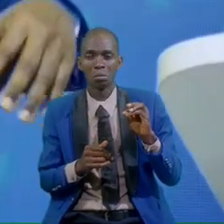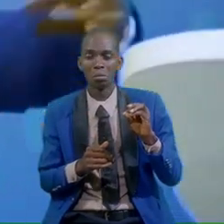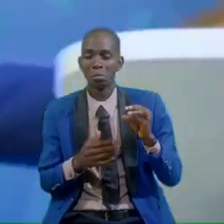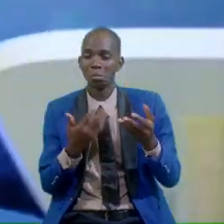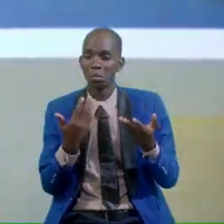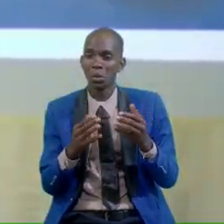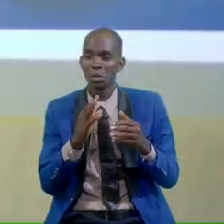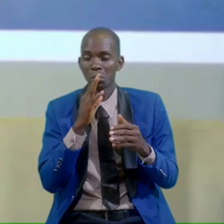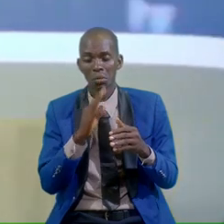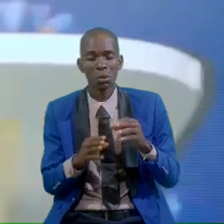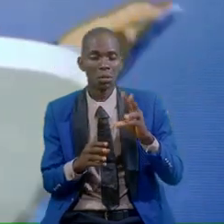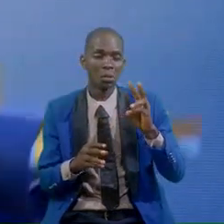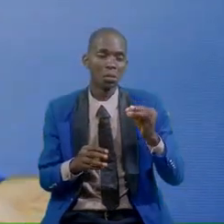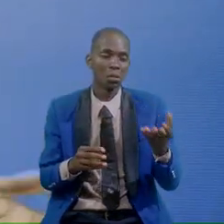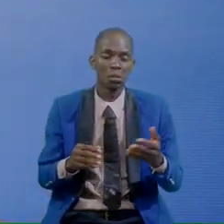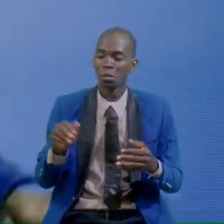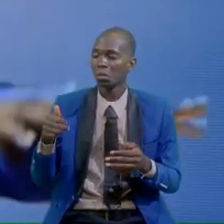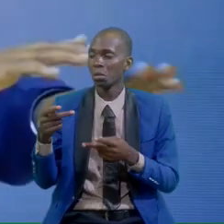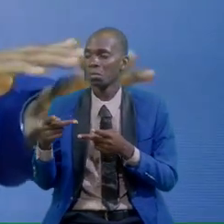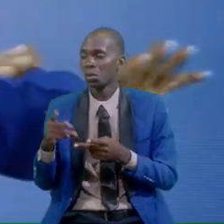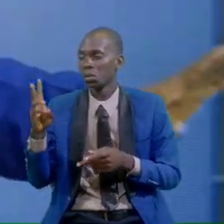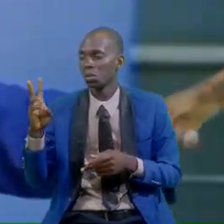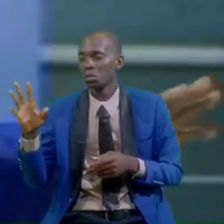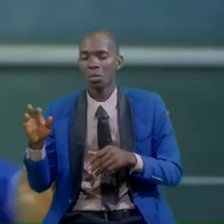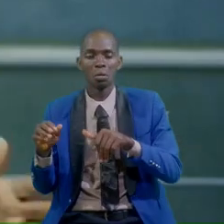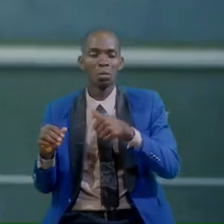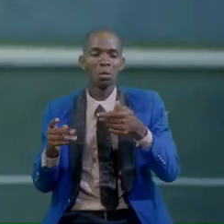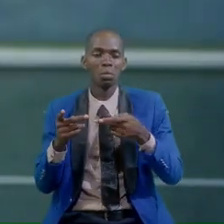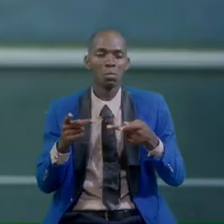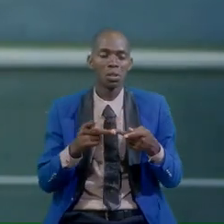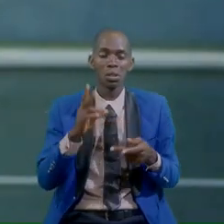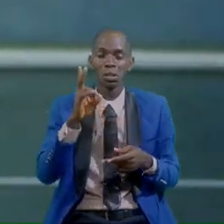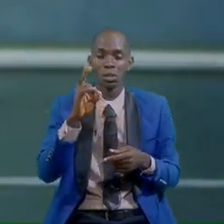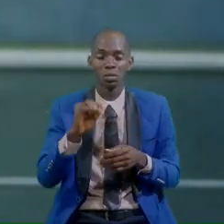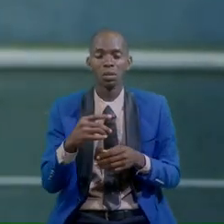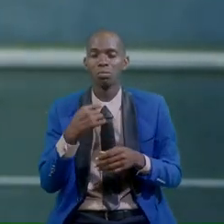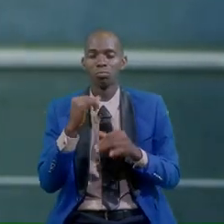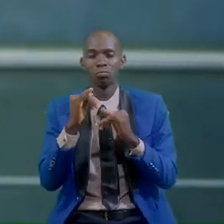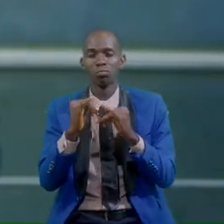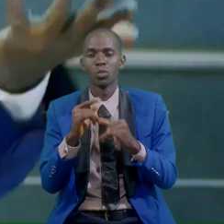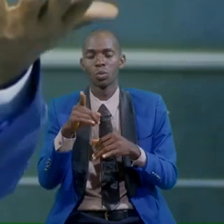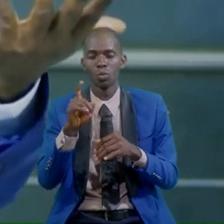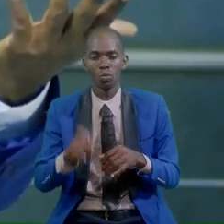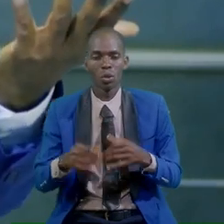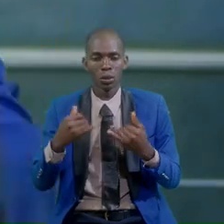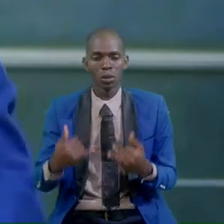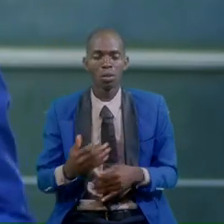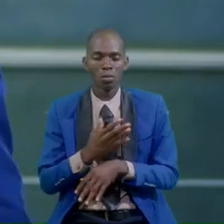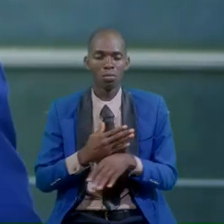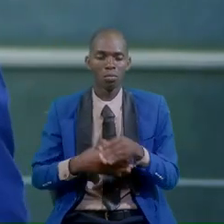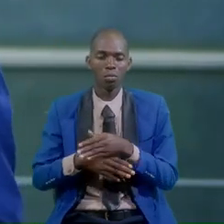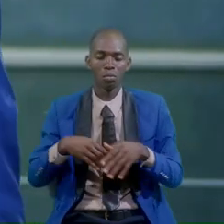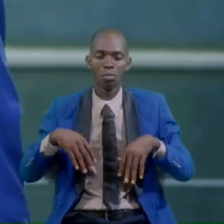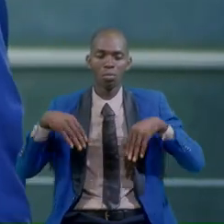60, the other place 65, the other place 70. And when you are like that, then you fold up, you're an old man